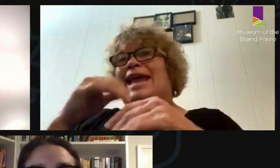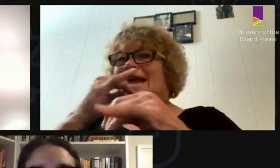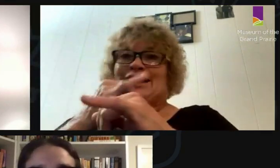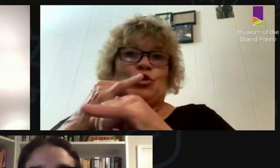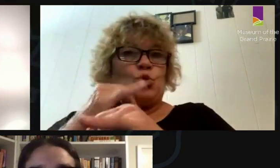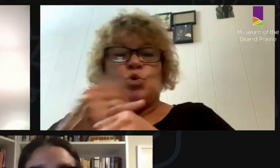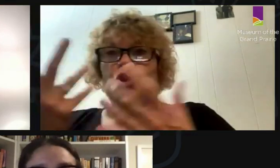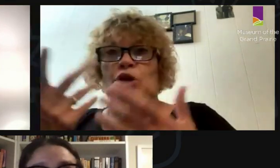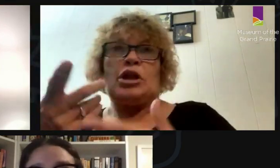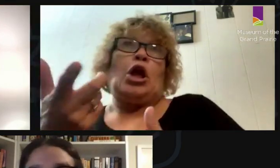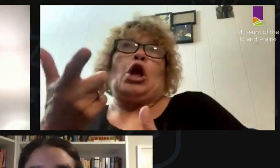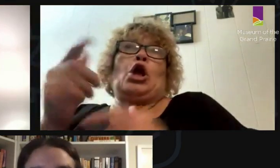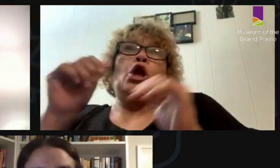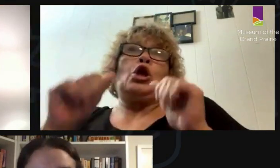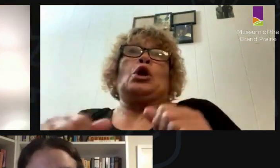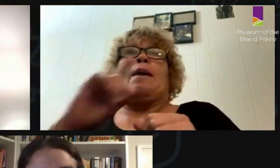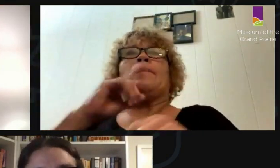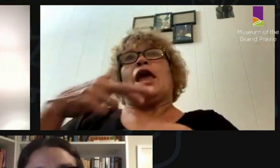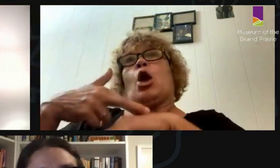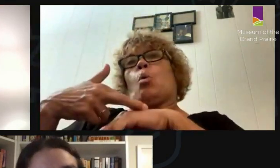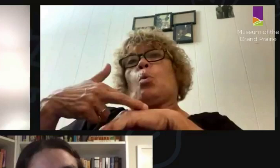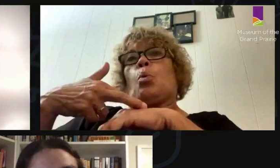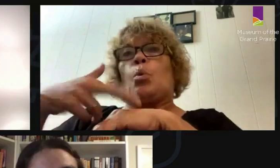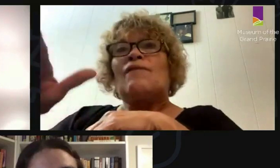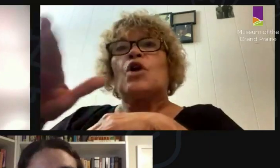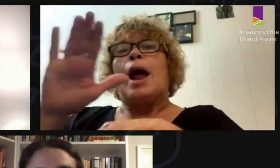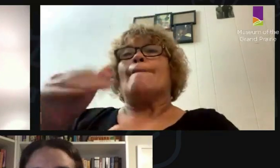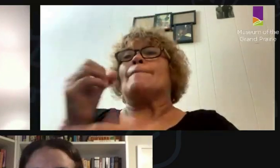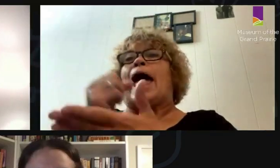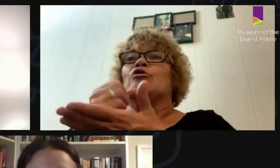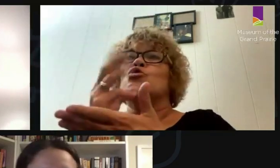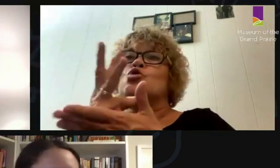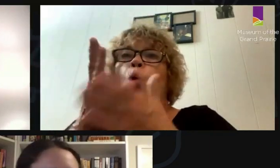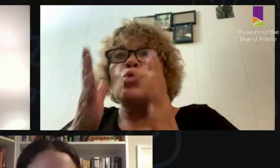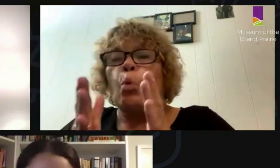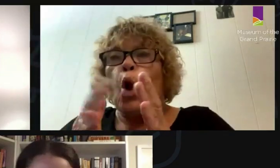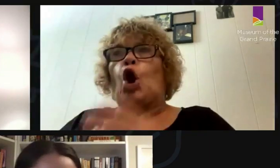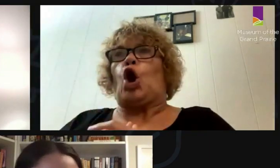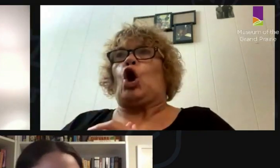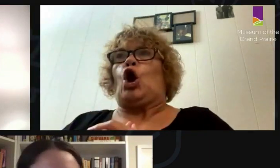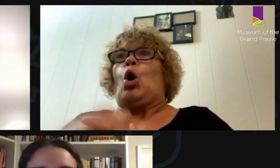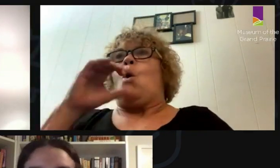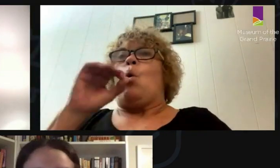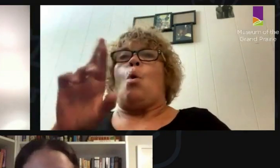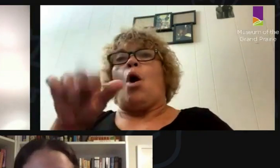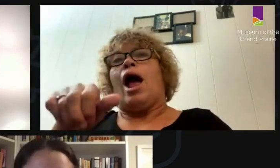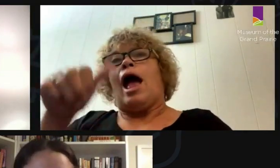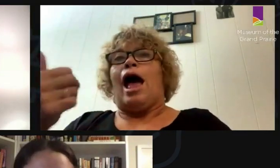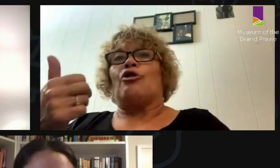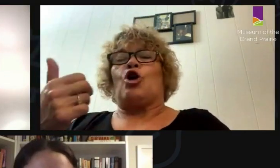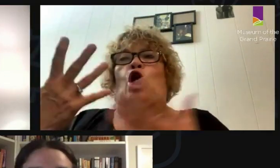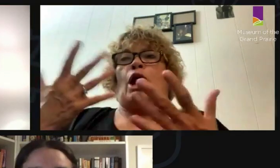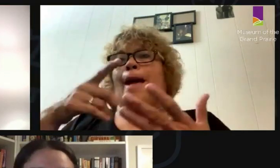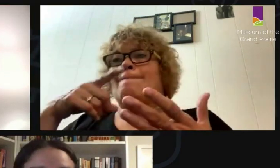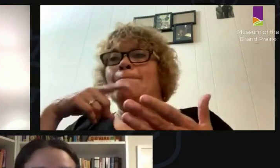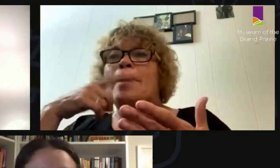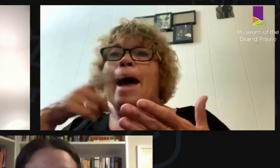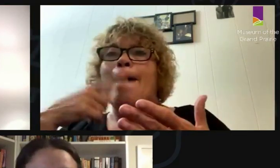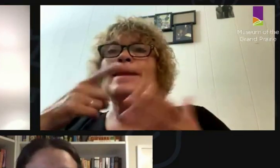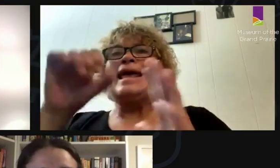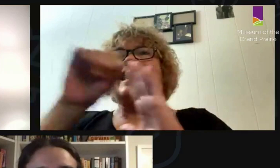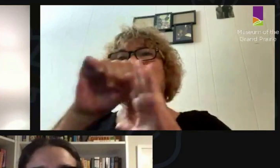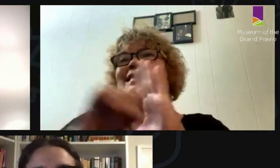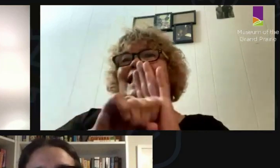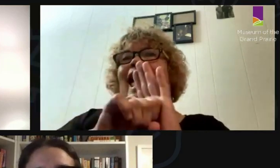You could be referred by a social worker or some other public state